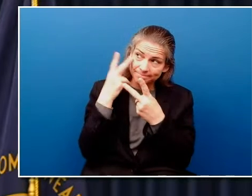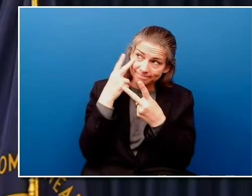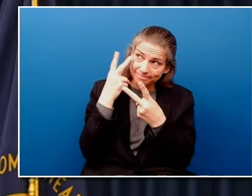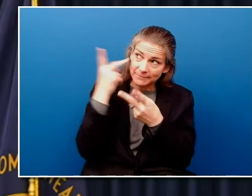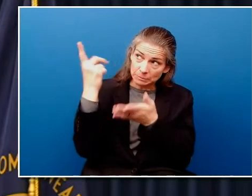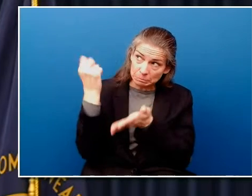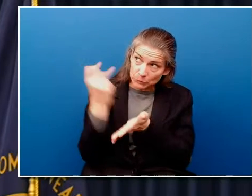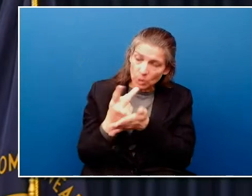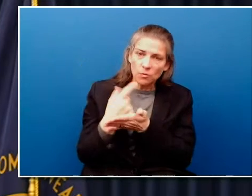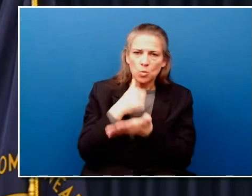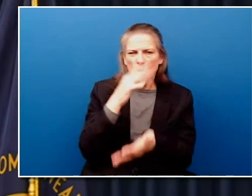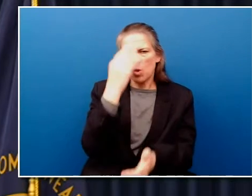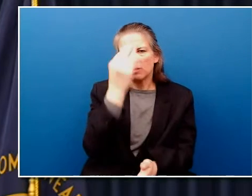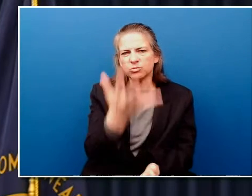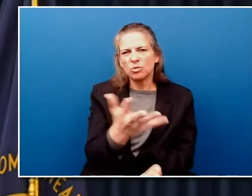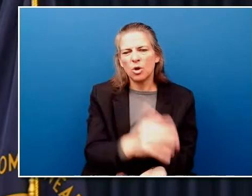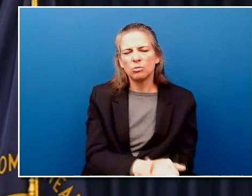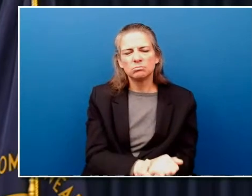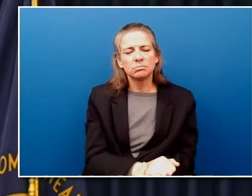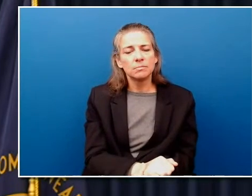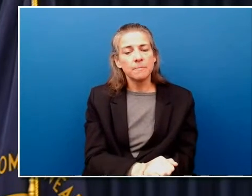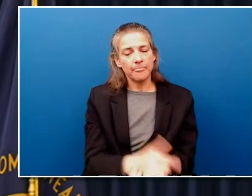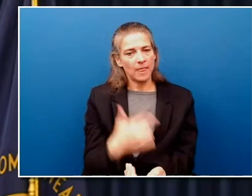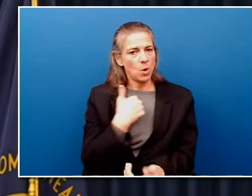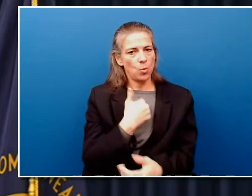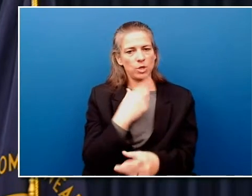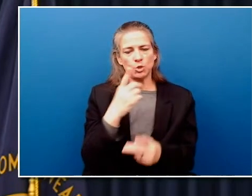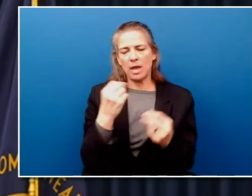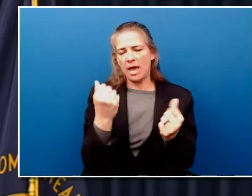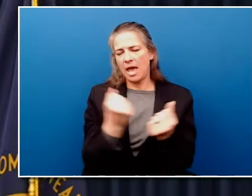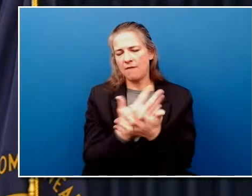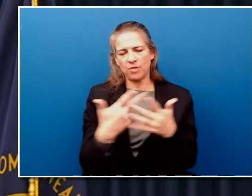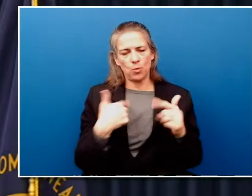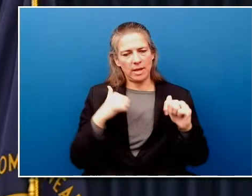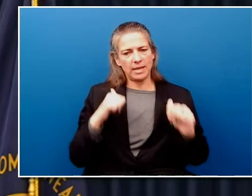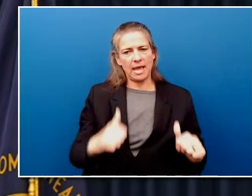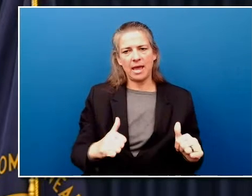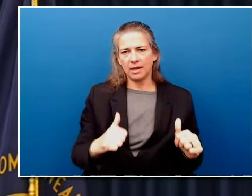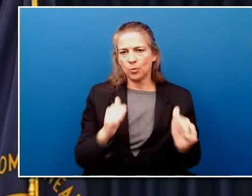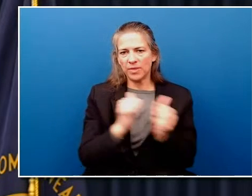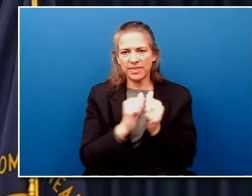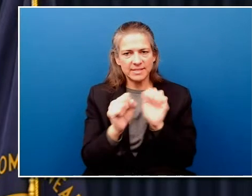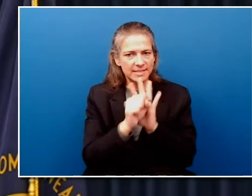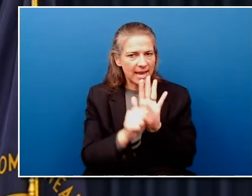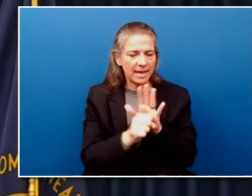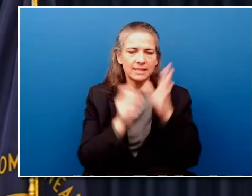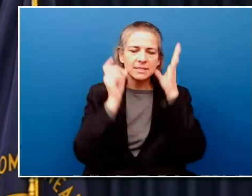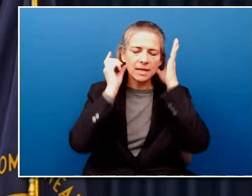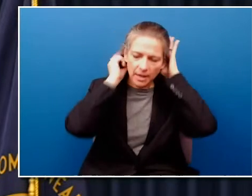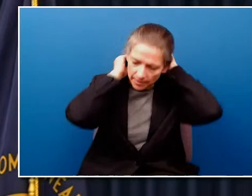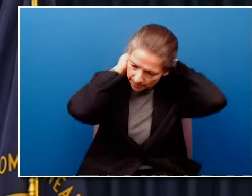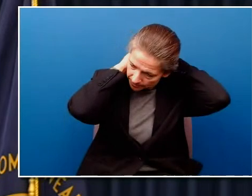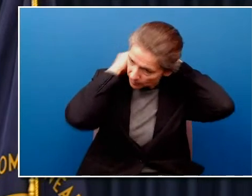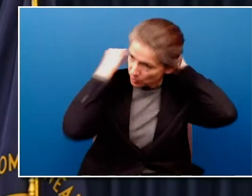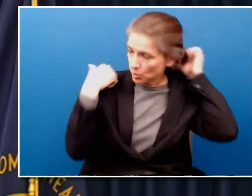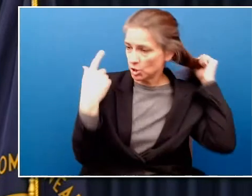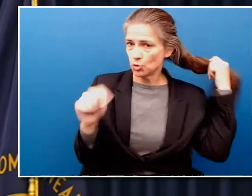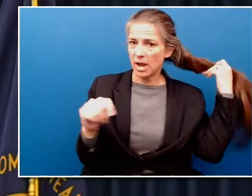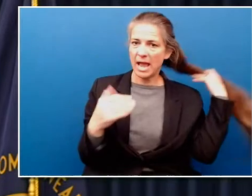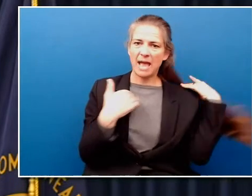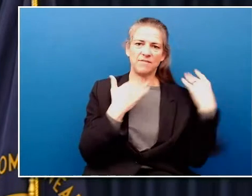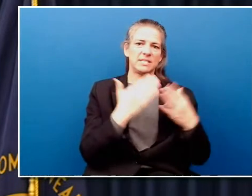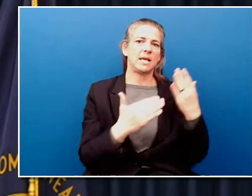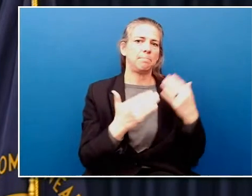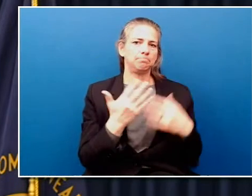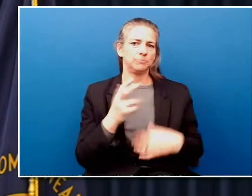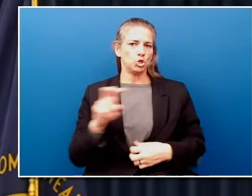let you know. We're doing everything we can in every way with the state, including, I believe, some travel trailers. I'll get you a number